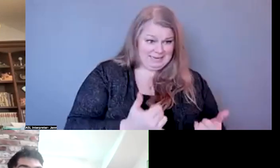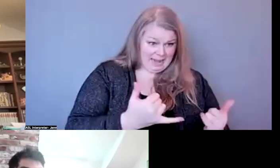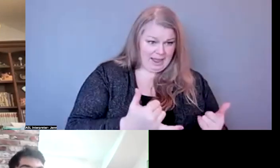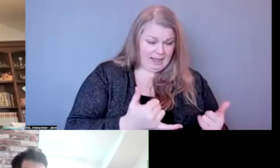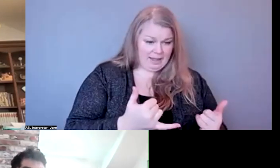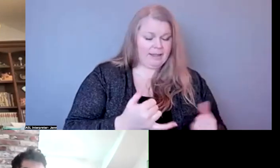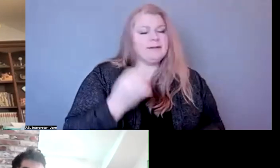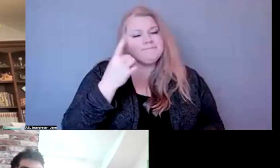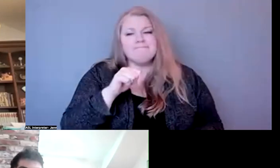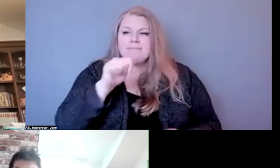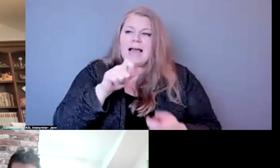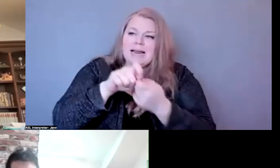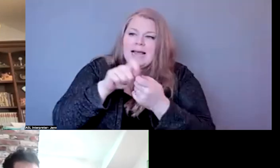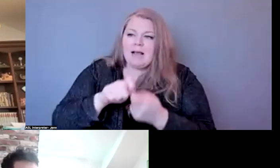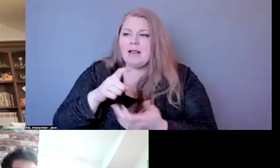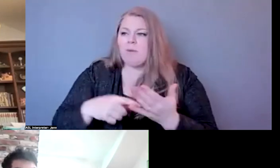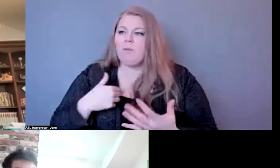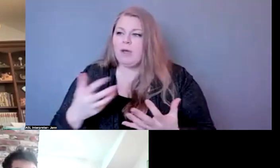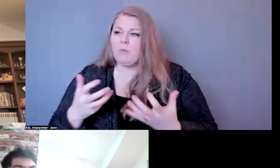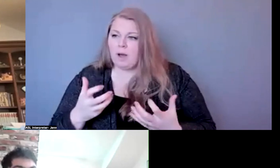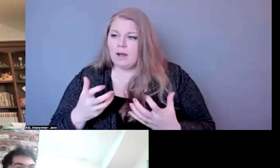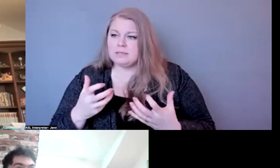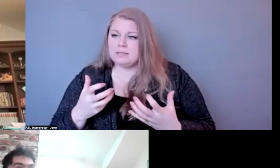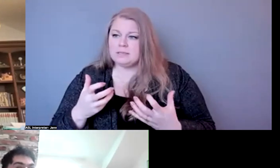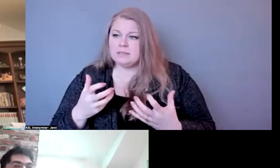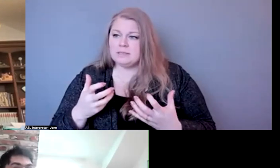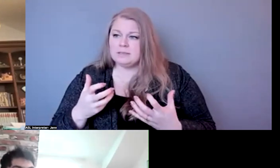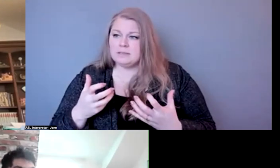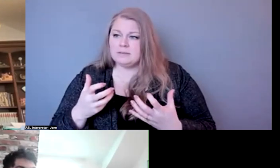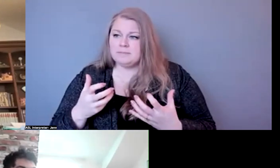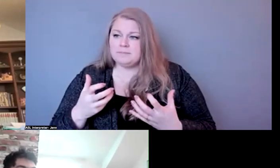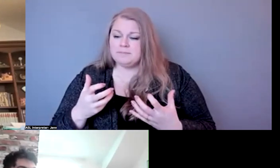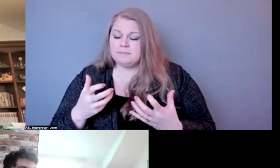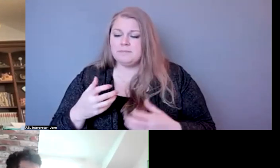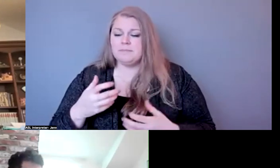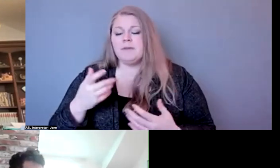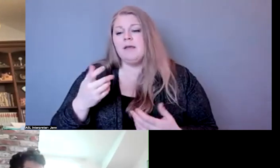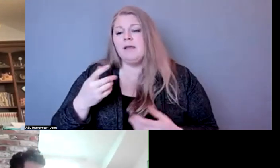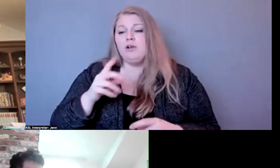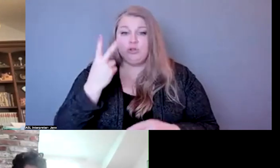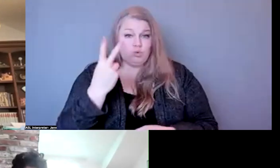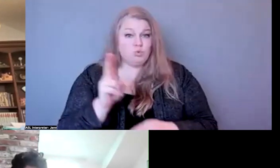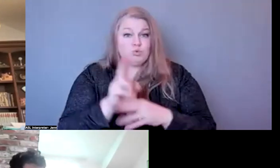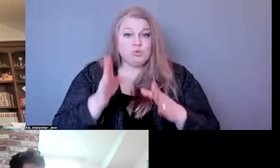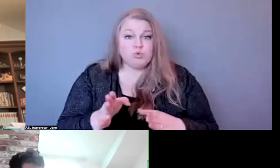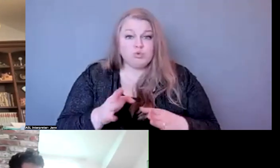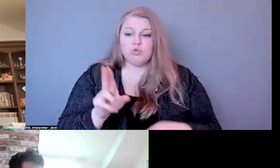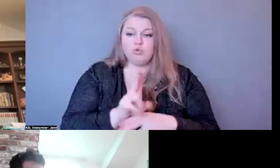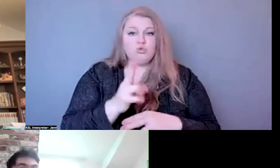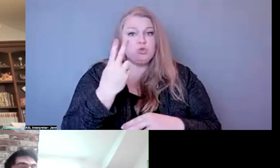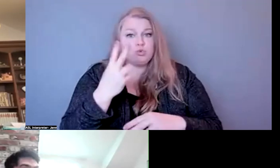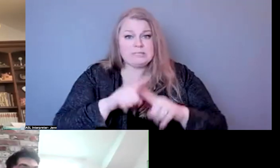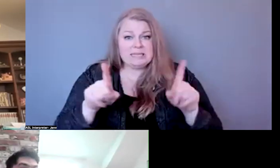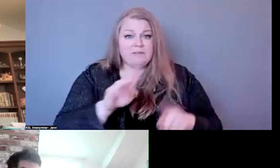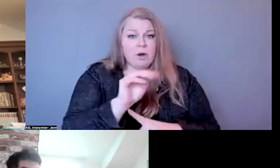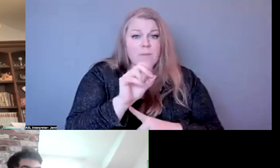as accurately as we would like it to be 20 years from now, you could imagine, for example, two users using different modalities being